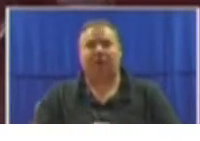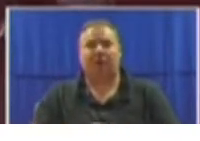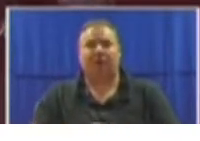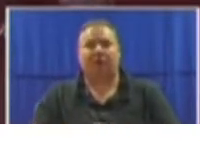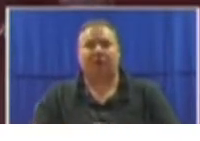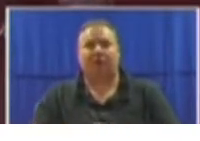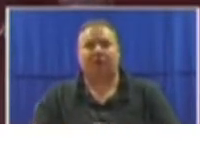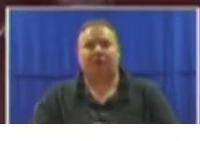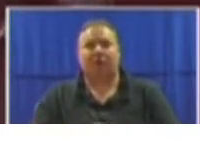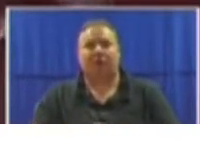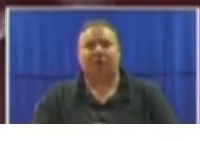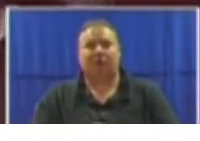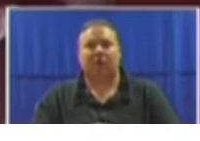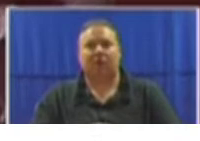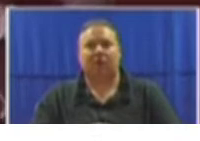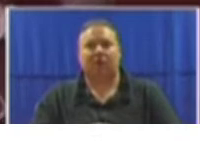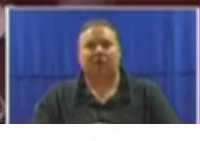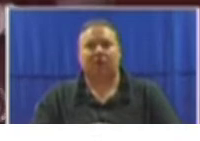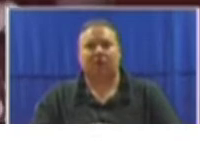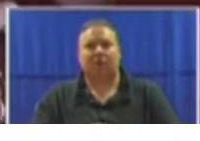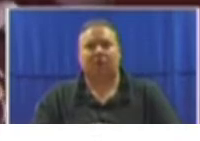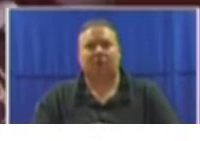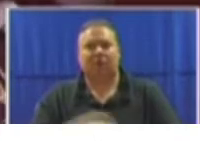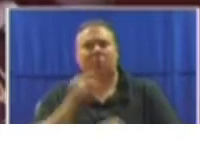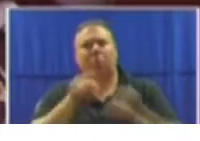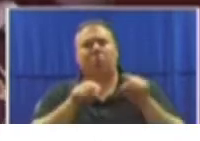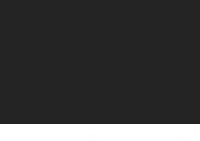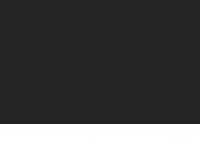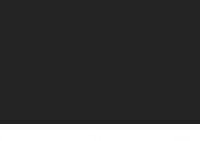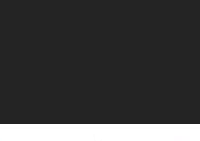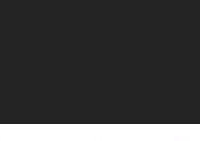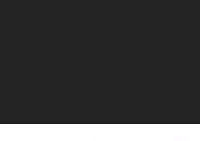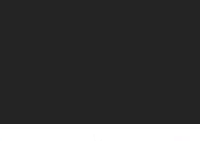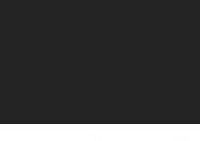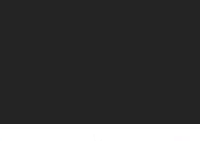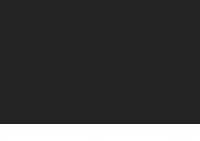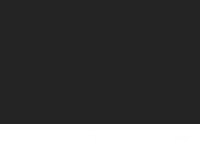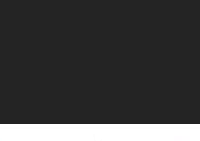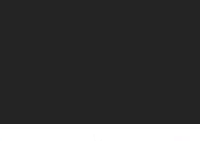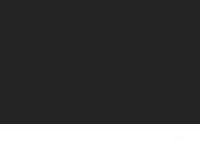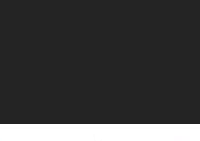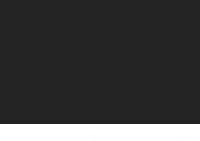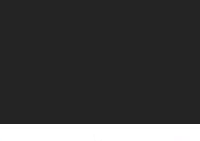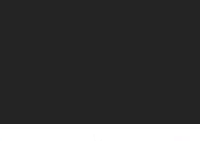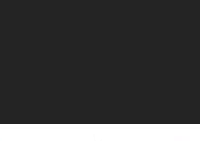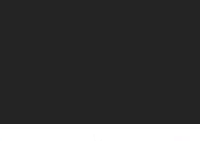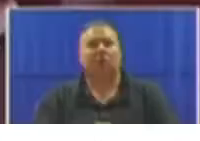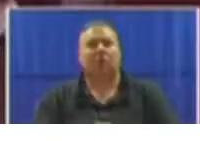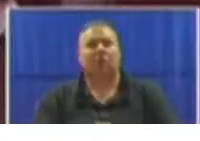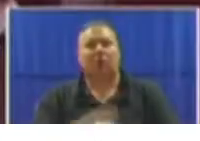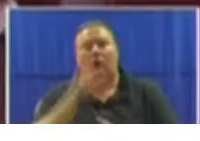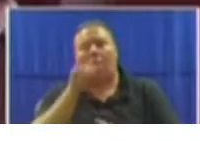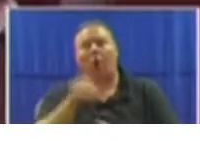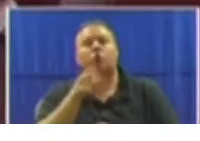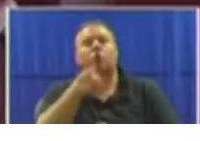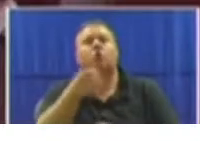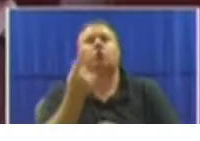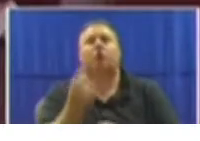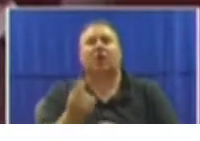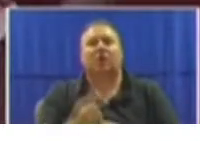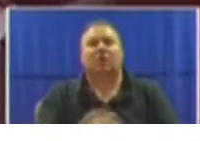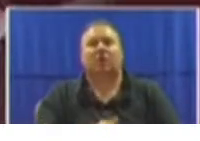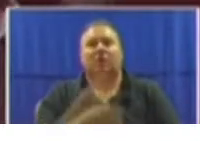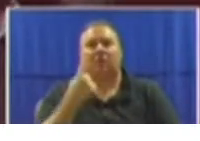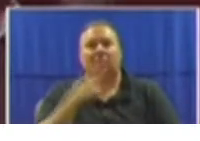points unto Minister Zulu and asks, what have you done for